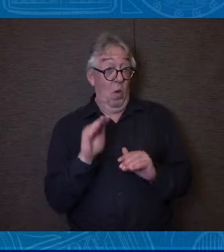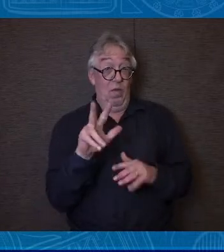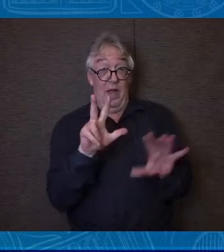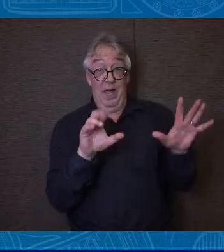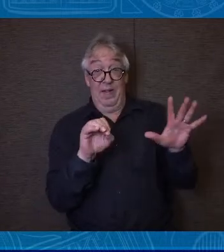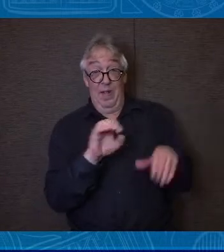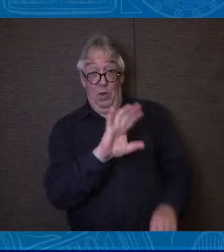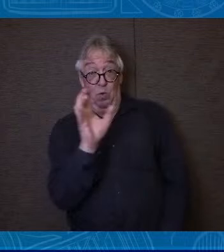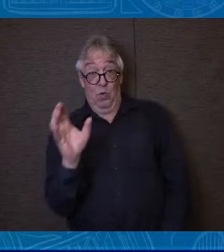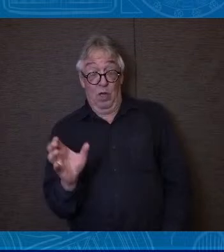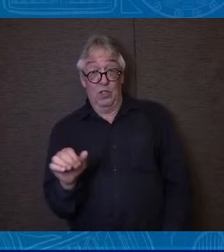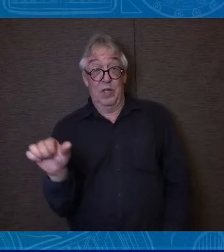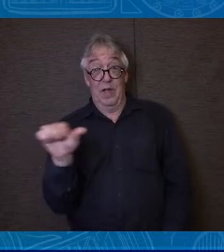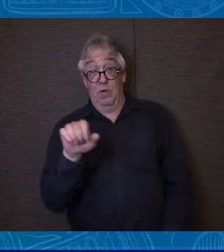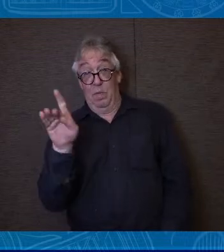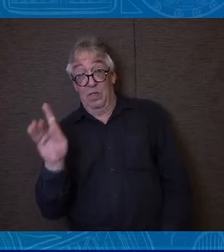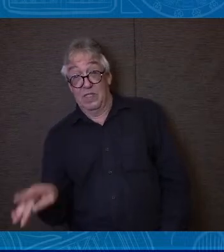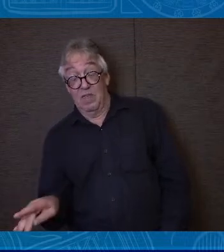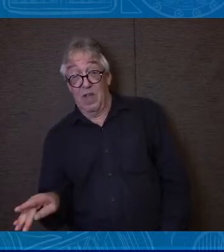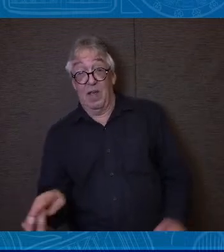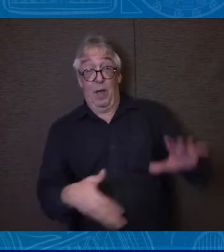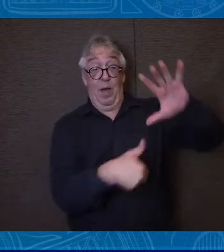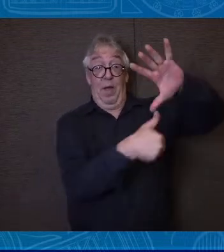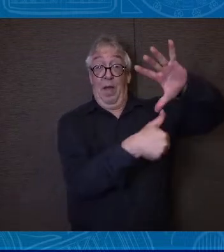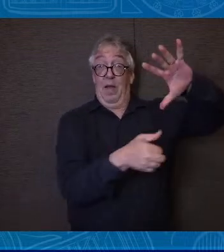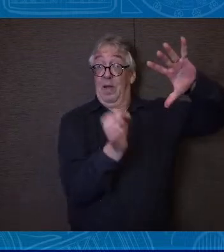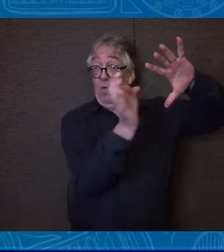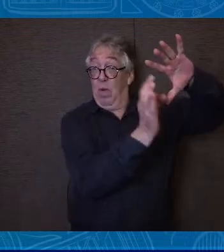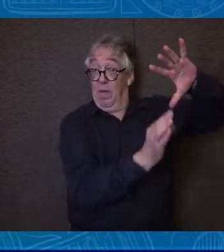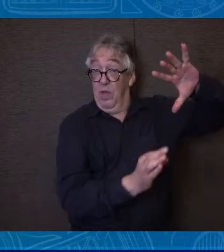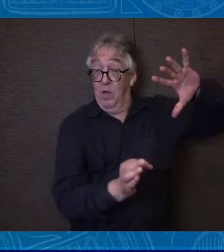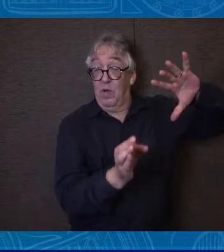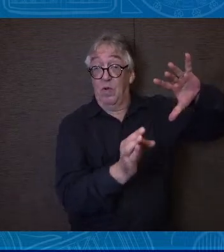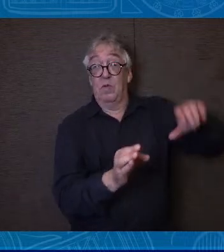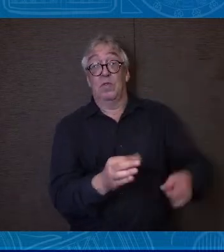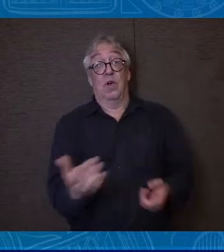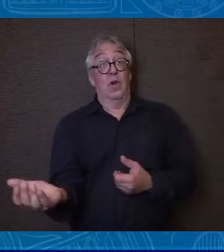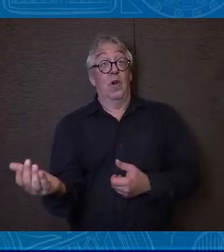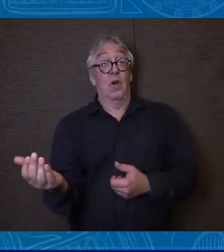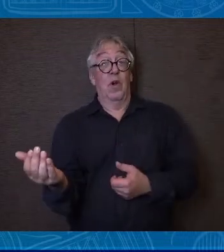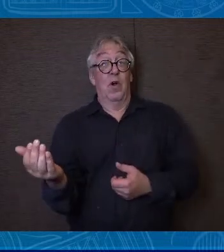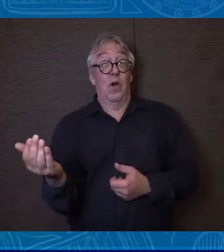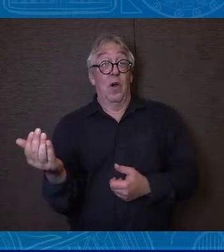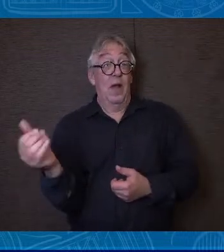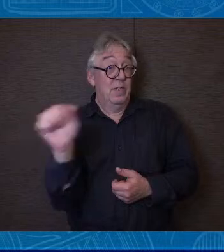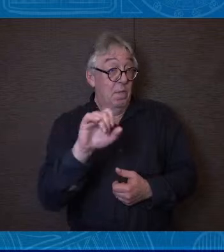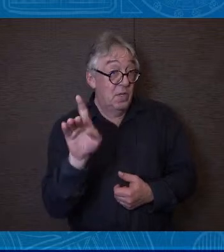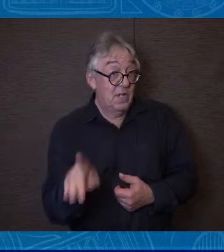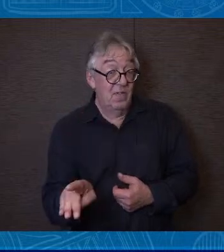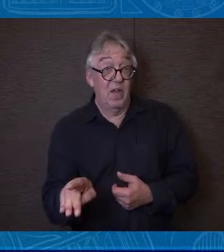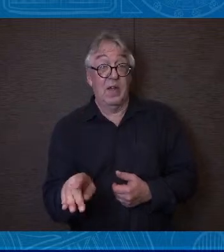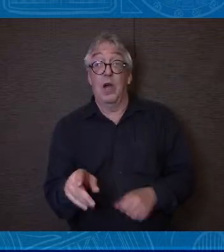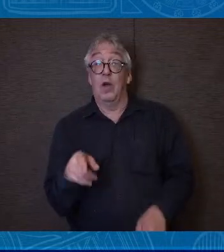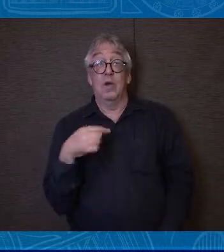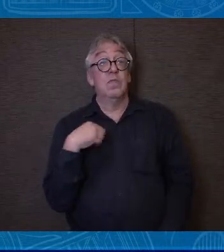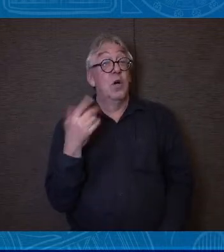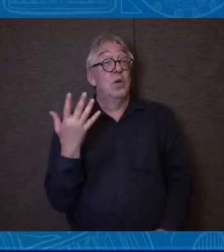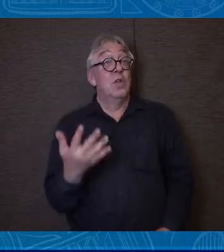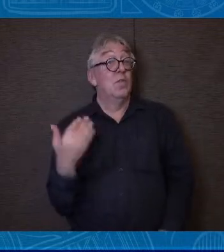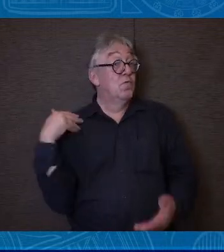Pacific, and the Caribbean, and we have 12 member countries contributing to the CRUISE Trust